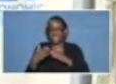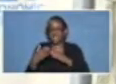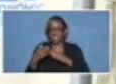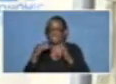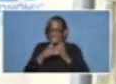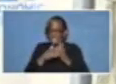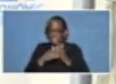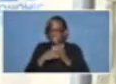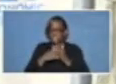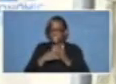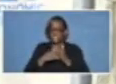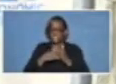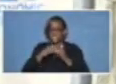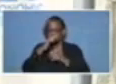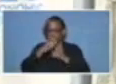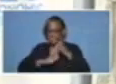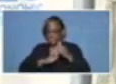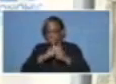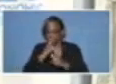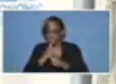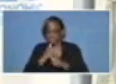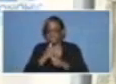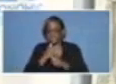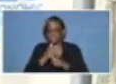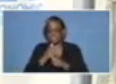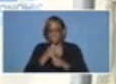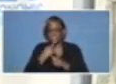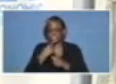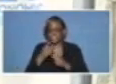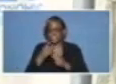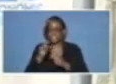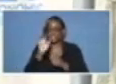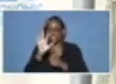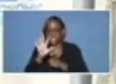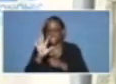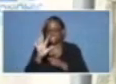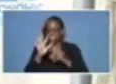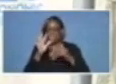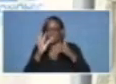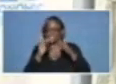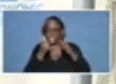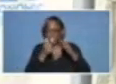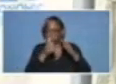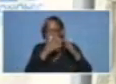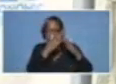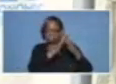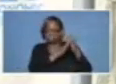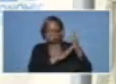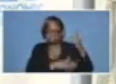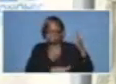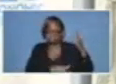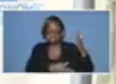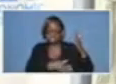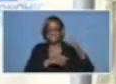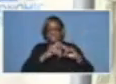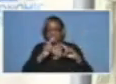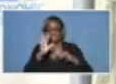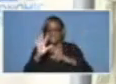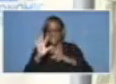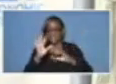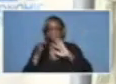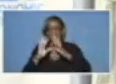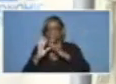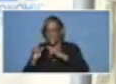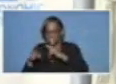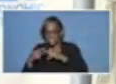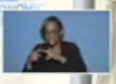And out of those top 10 risks, 5 of them are related to climate change and the lack of adequate climate change